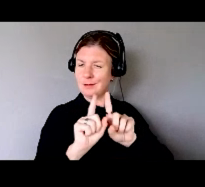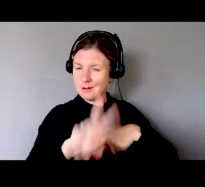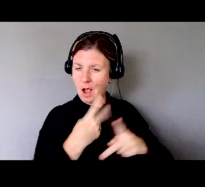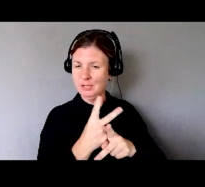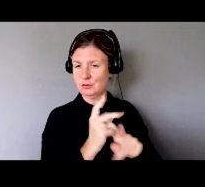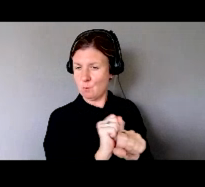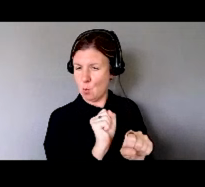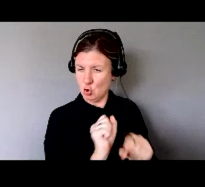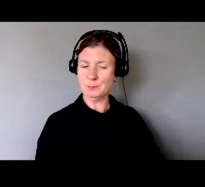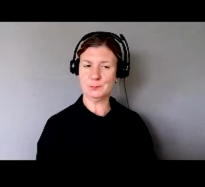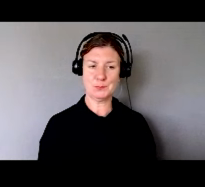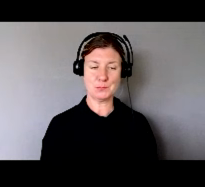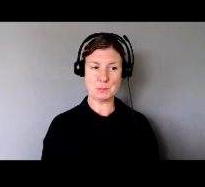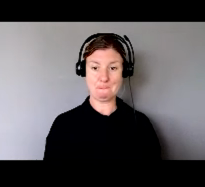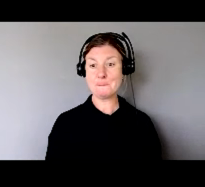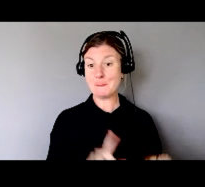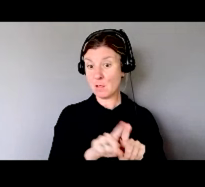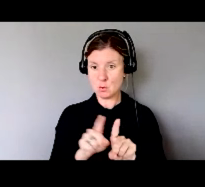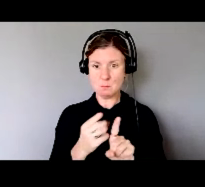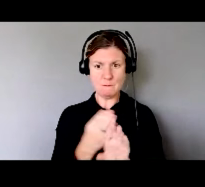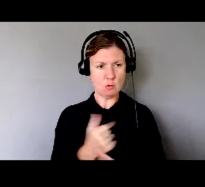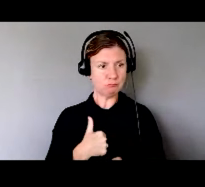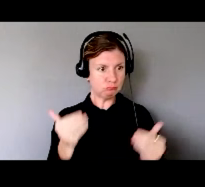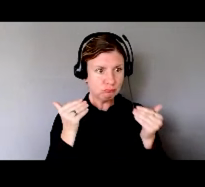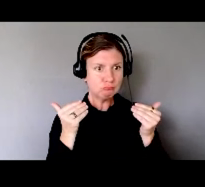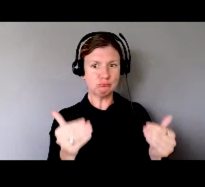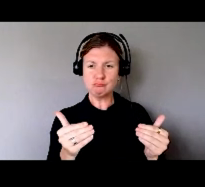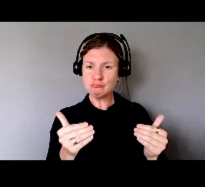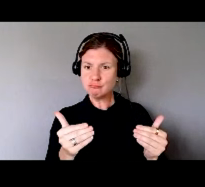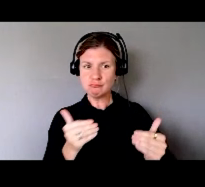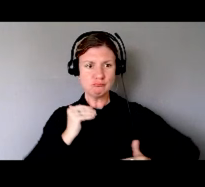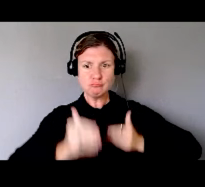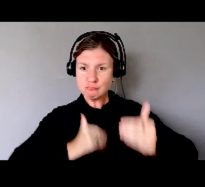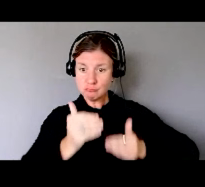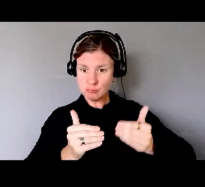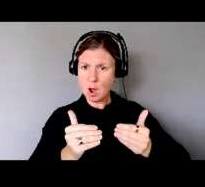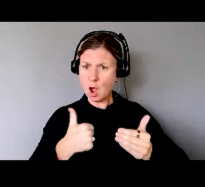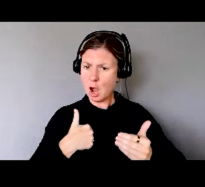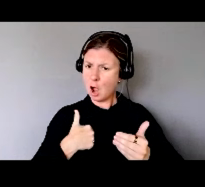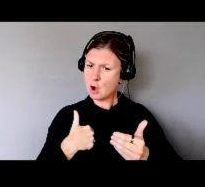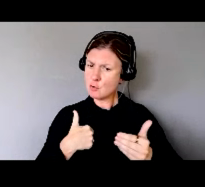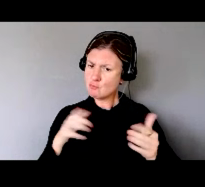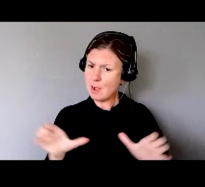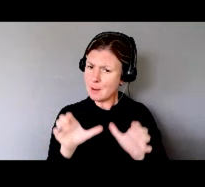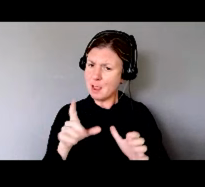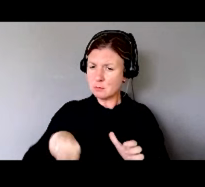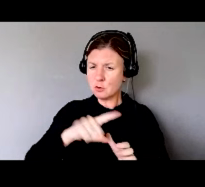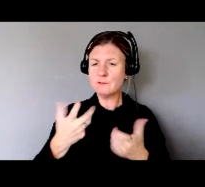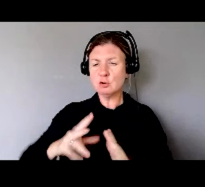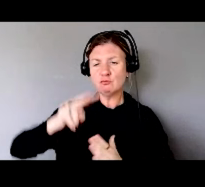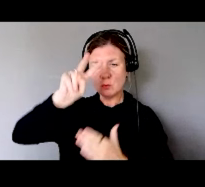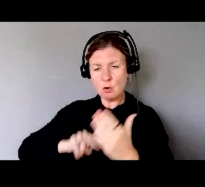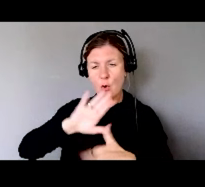Also, before continuing, I strongly recommend that you have already read the posted guidelines in their